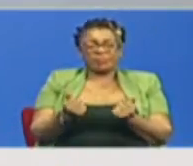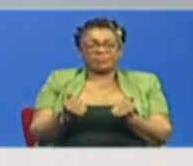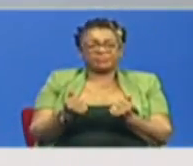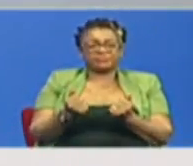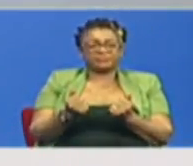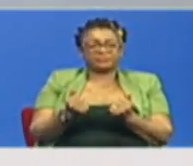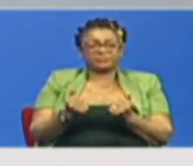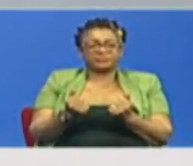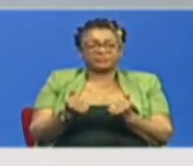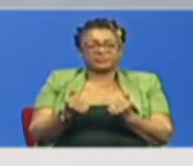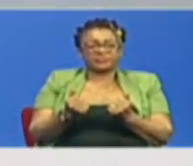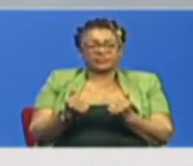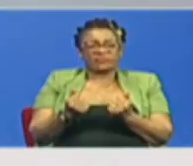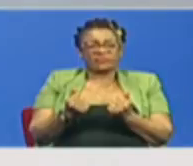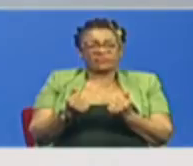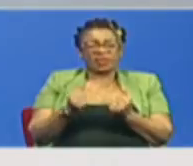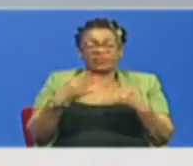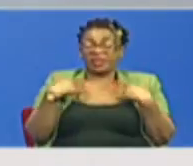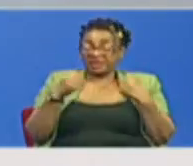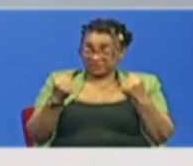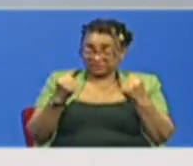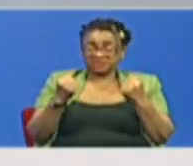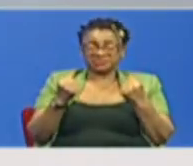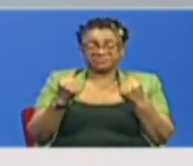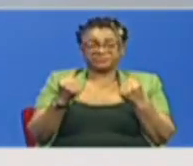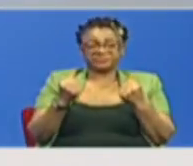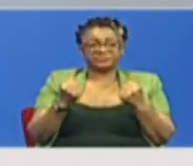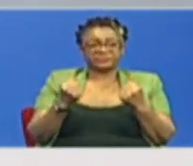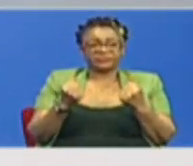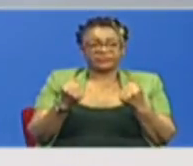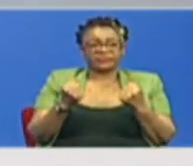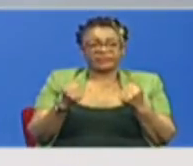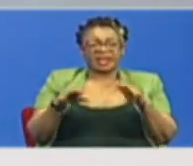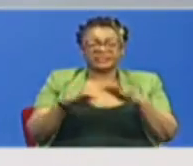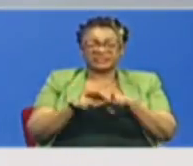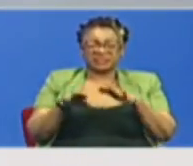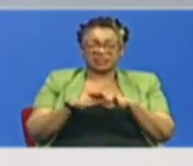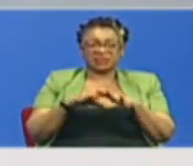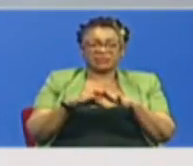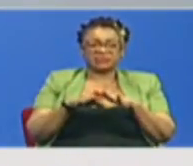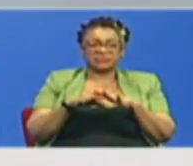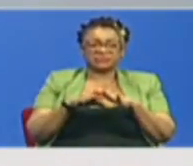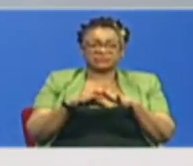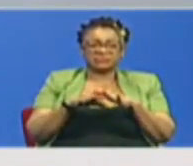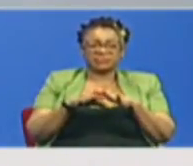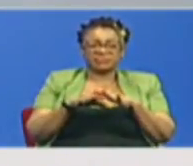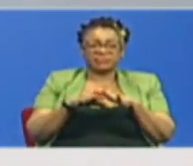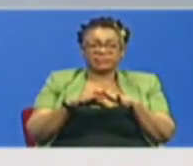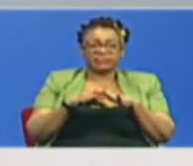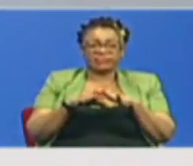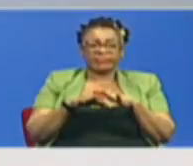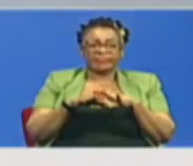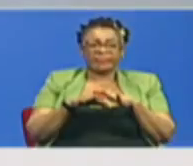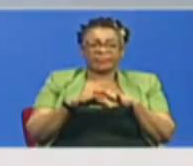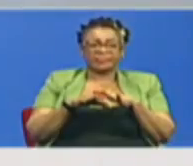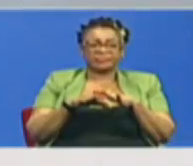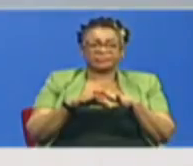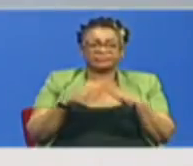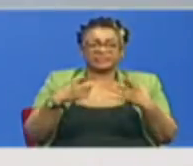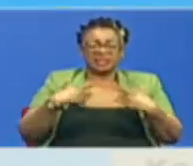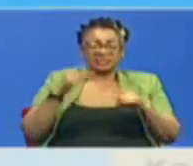now is the health chief assistant cabinet. Let's listen into this soundbite, I beg your